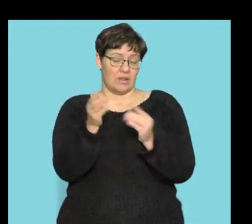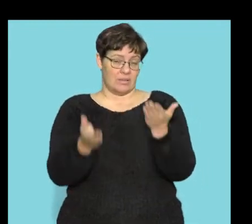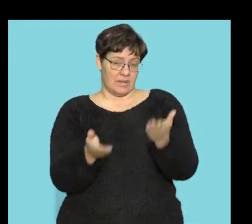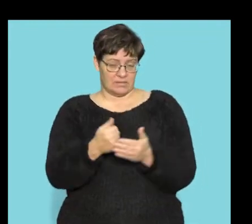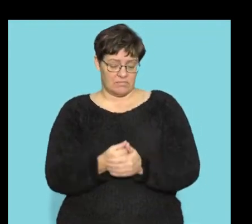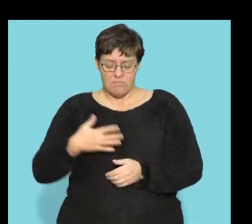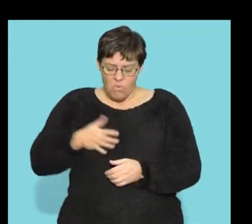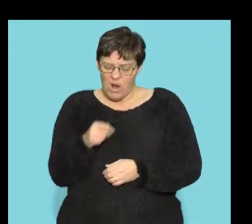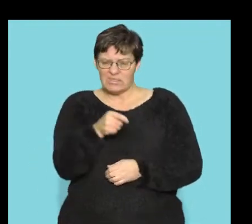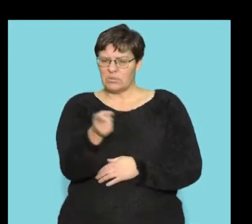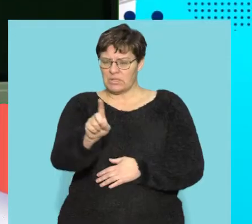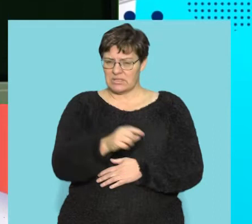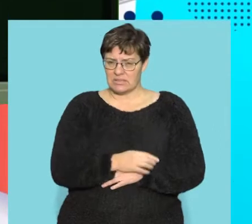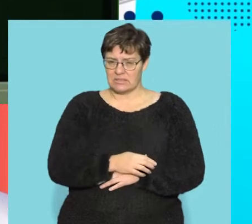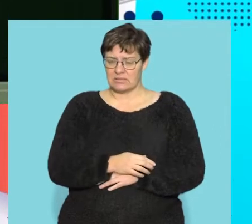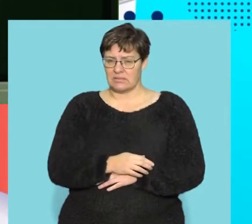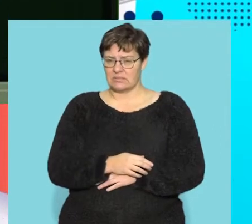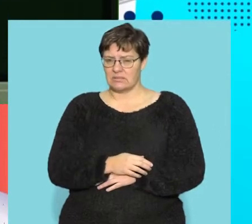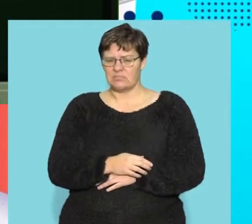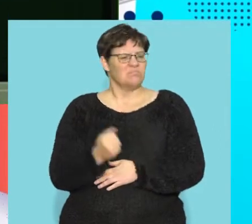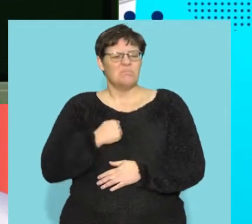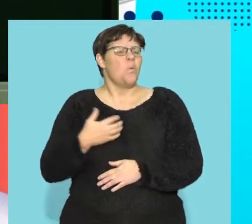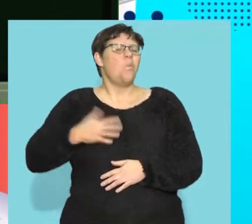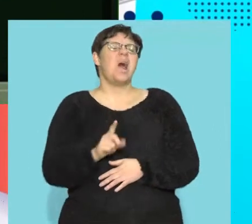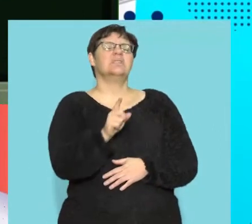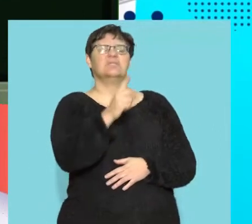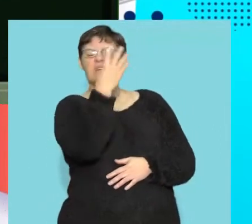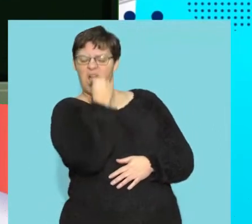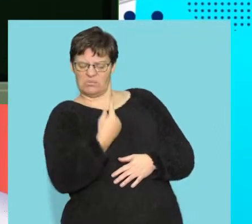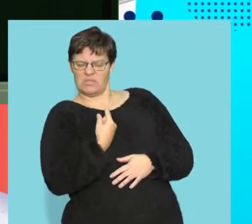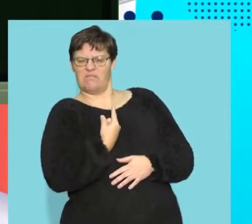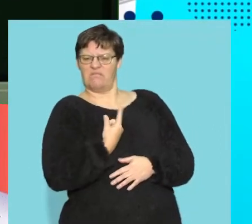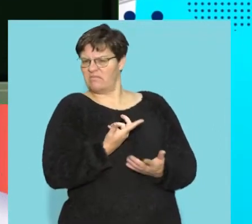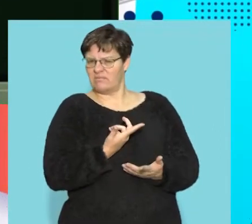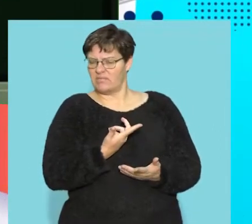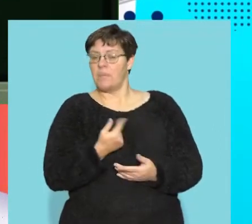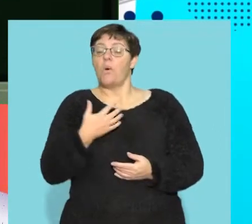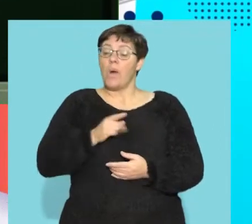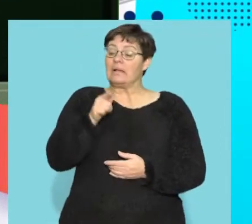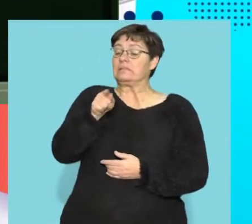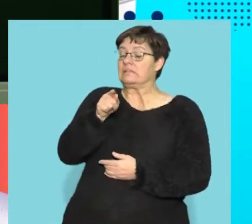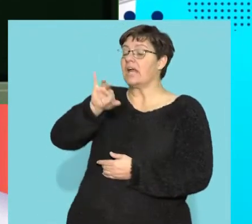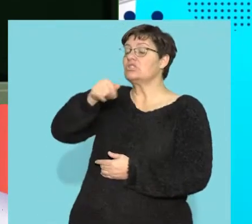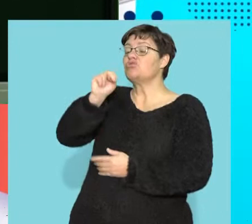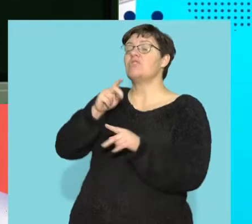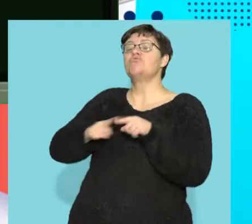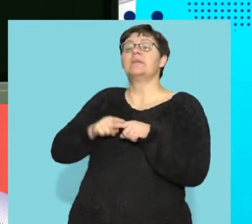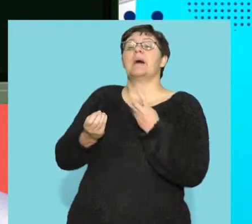I looking for? Always ask yourself, what am I looking for? I'm looking for the January